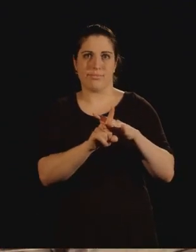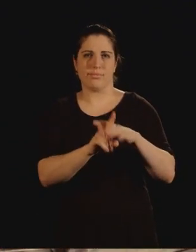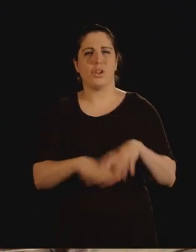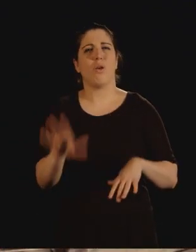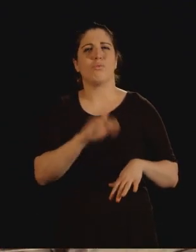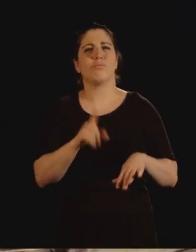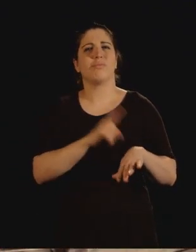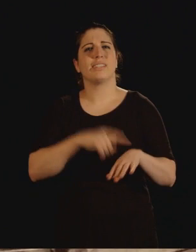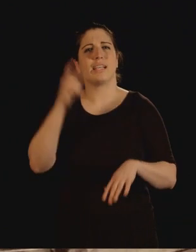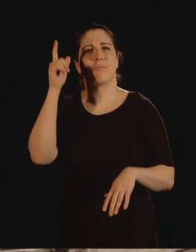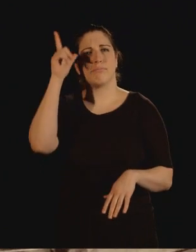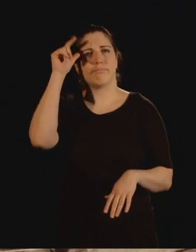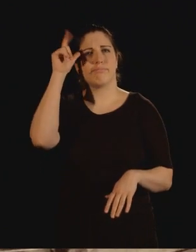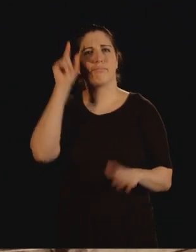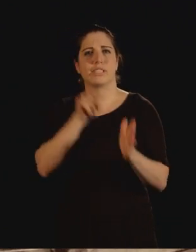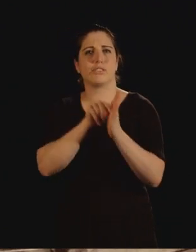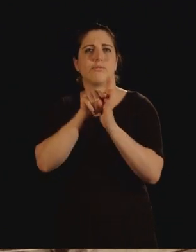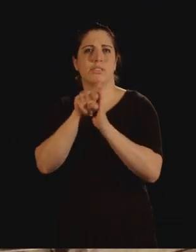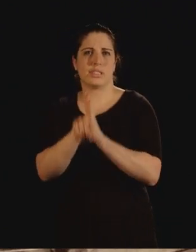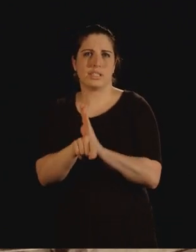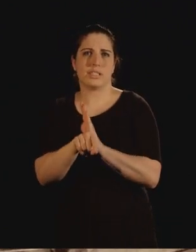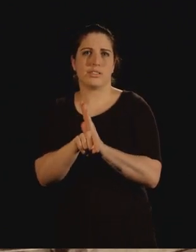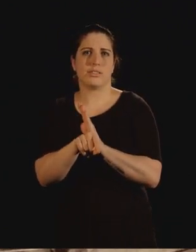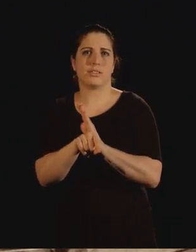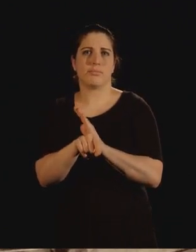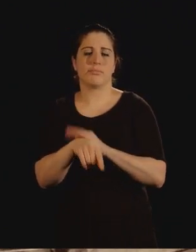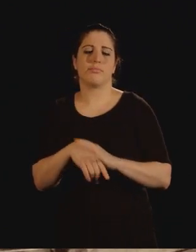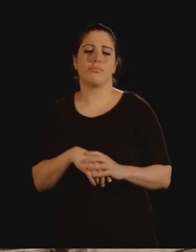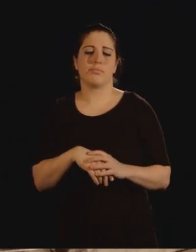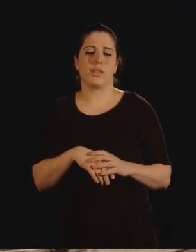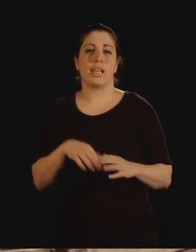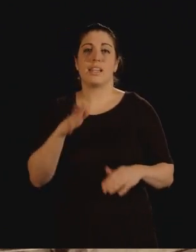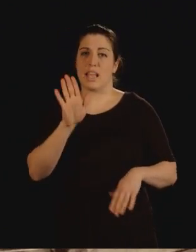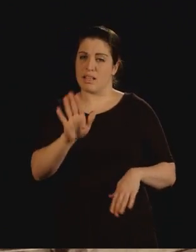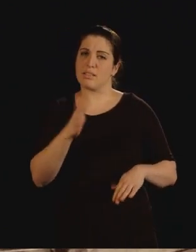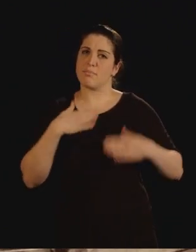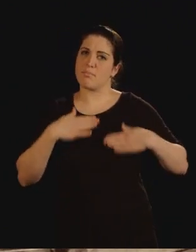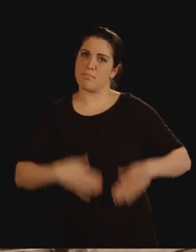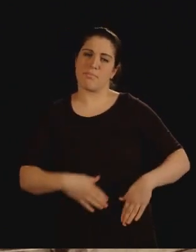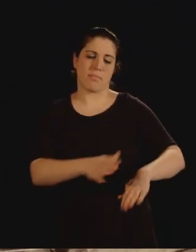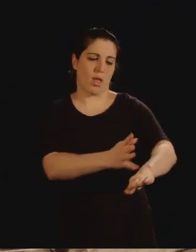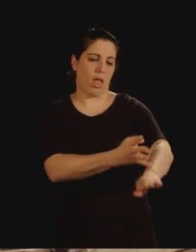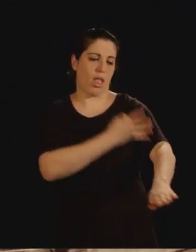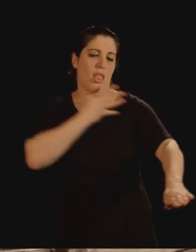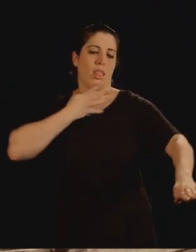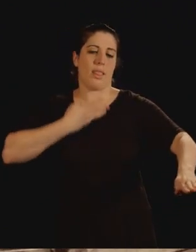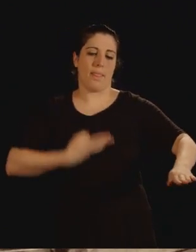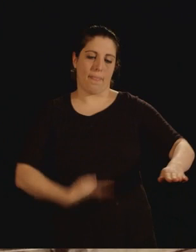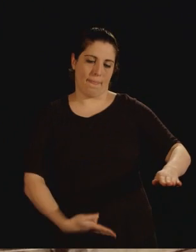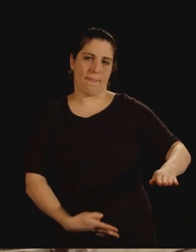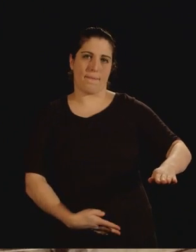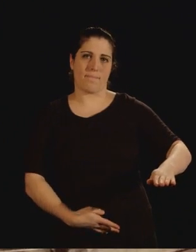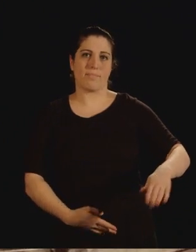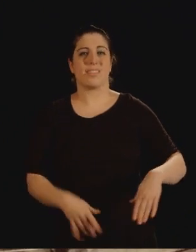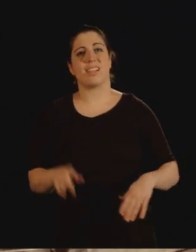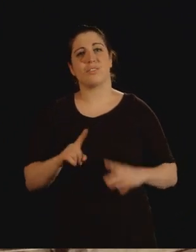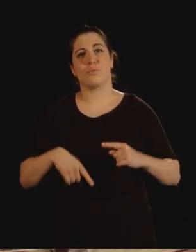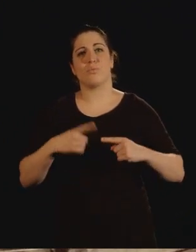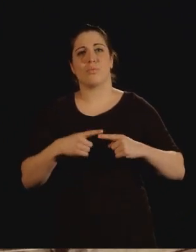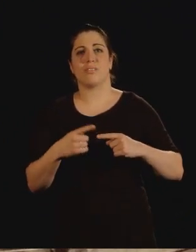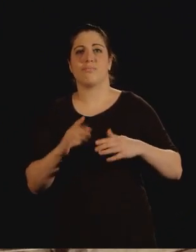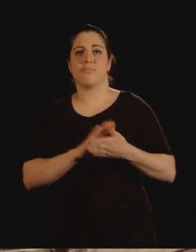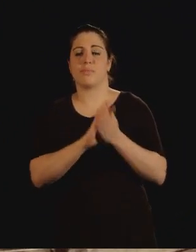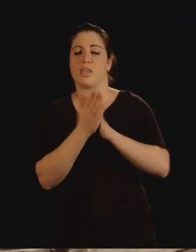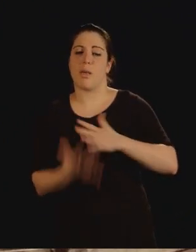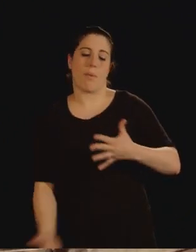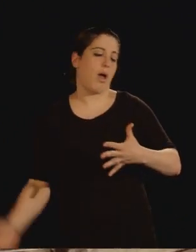assassinated and consequently embalmed, that this new arsenic, mercury, soap and water body preservation process, it took center